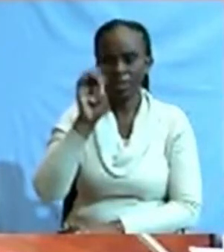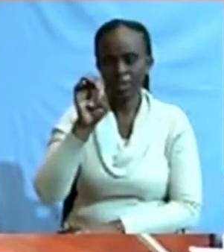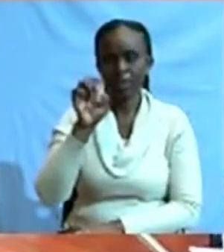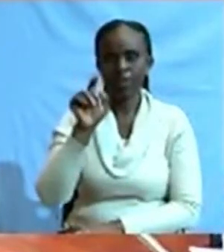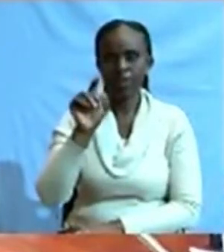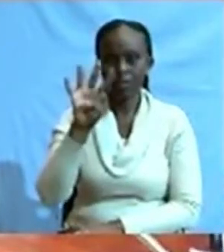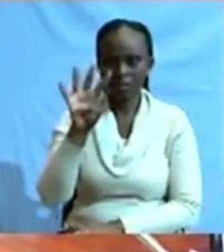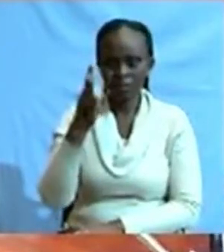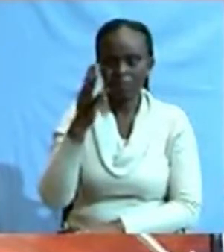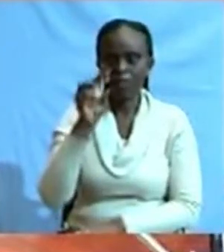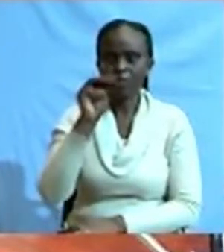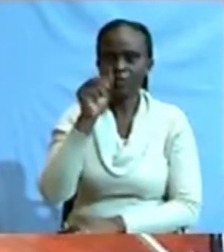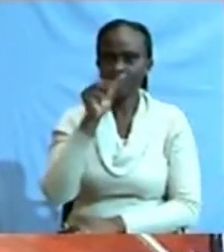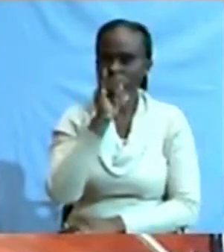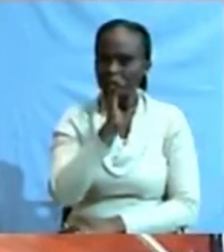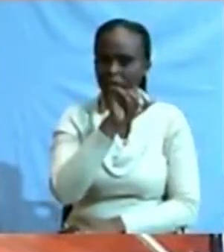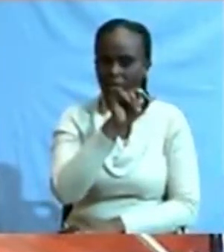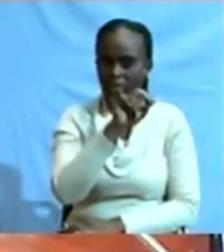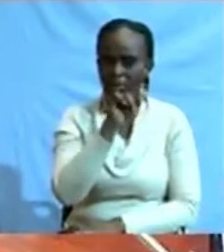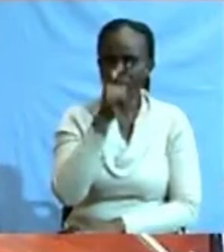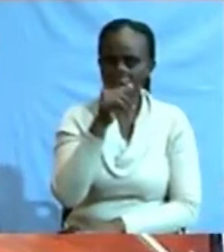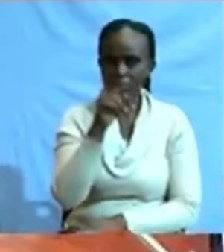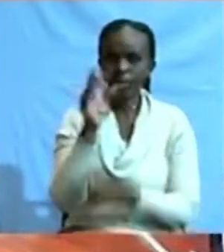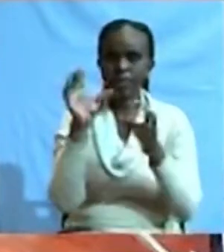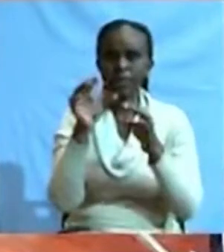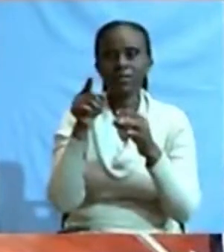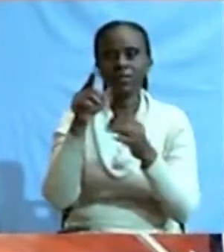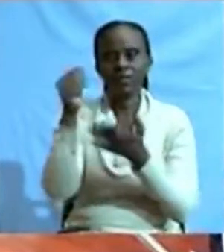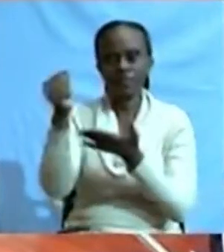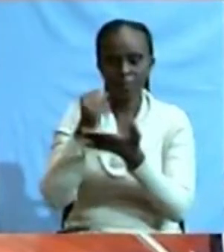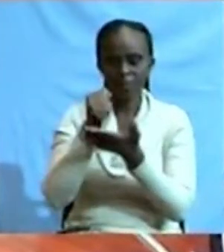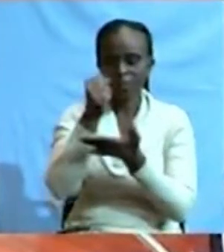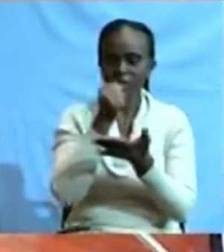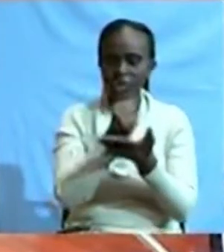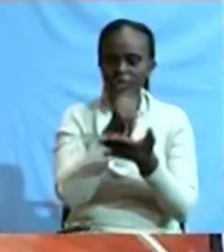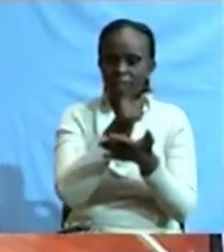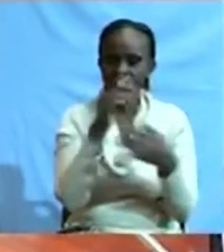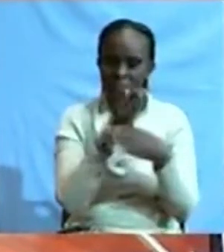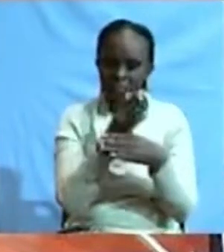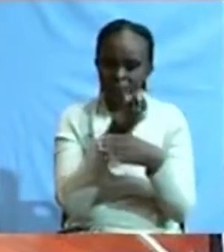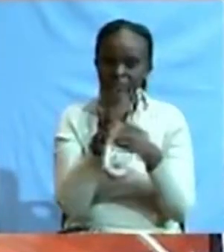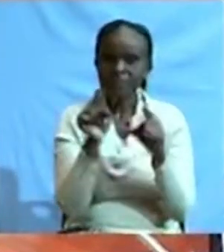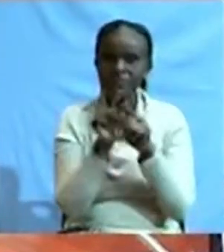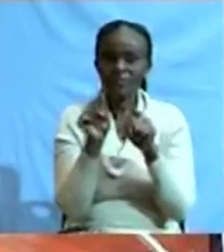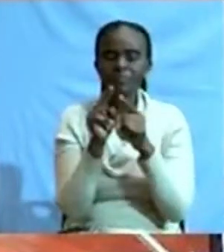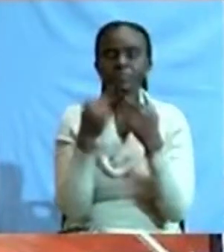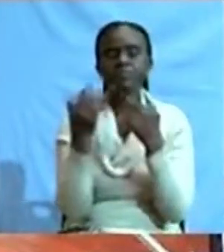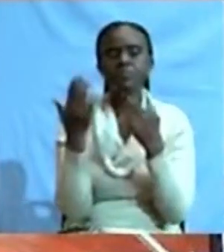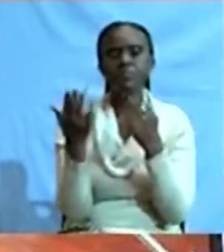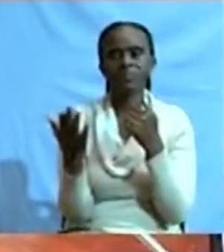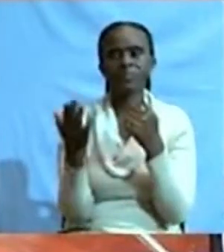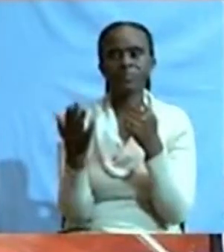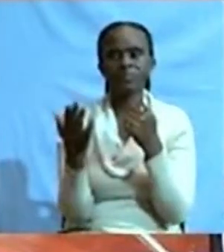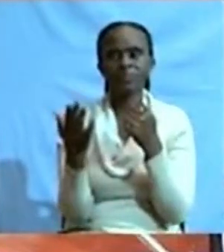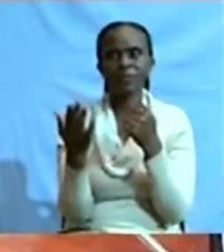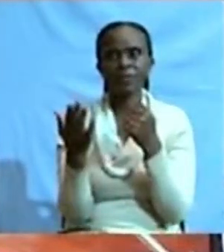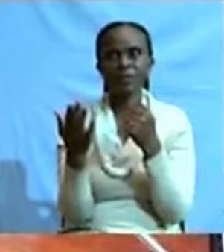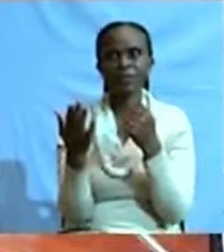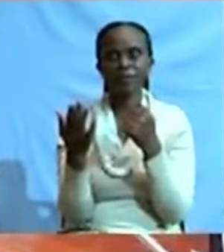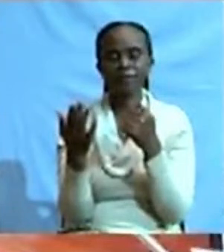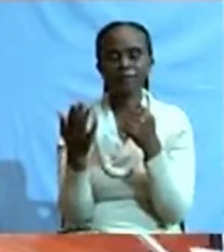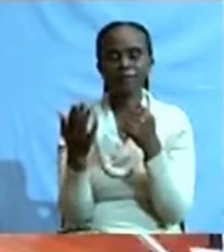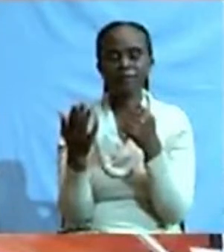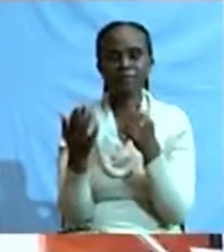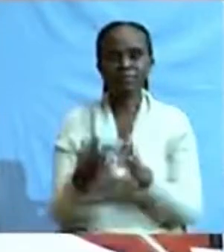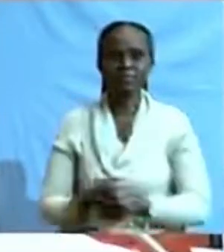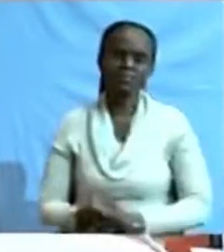On 4th May 2021, the Council engaged Sunswitch Enterprises to undertake. Oh, I'll move